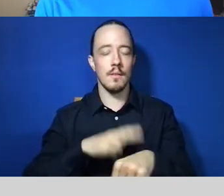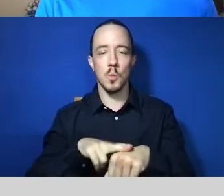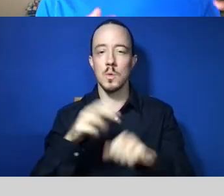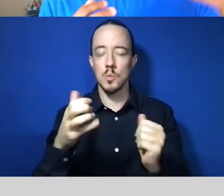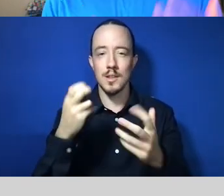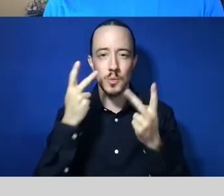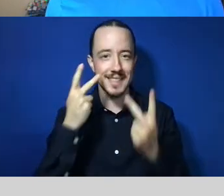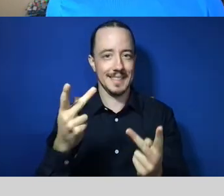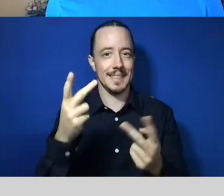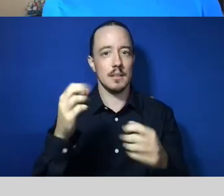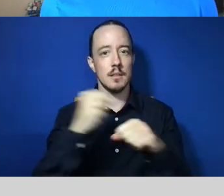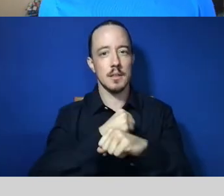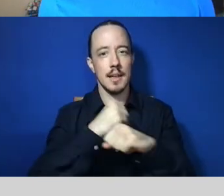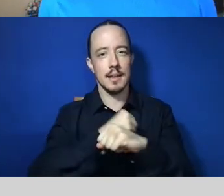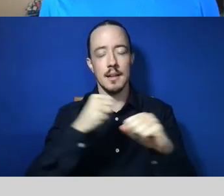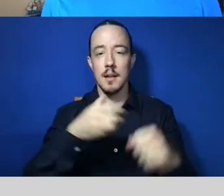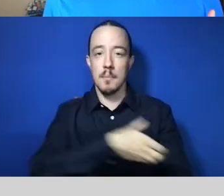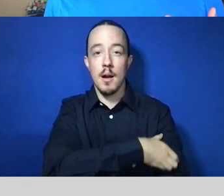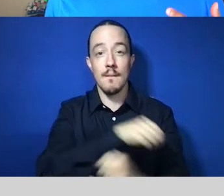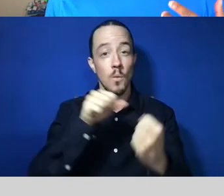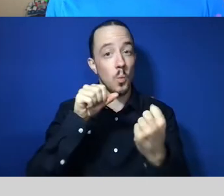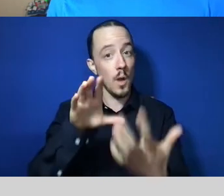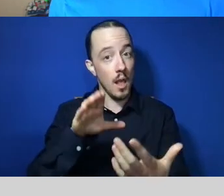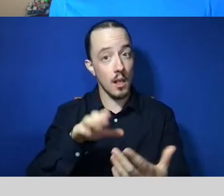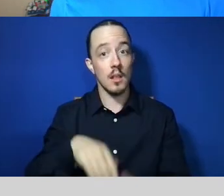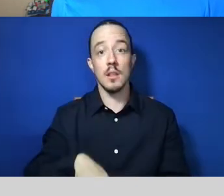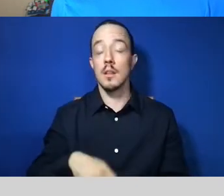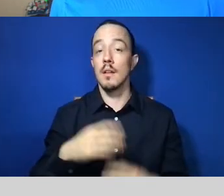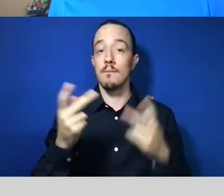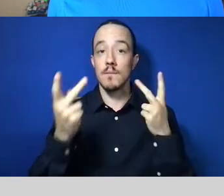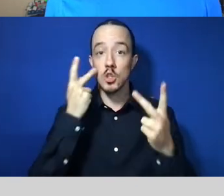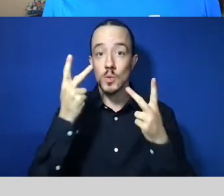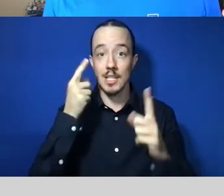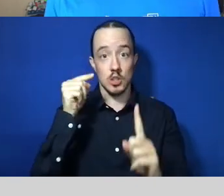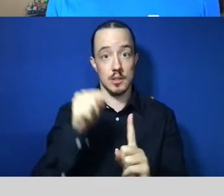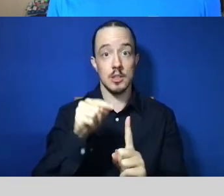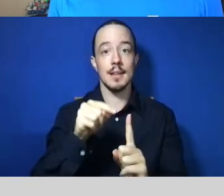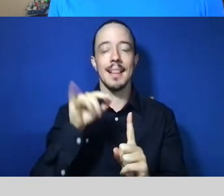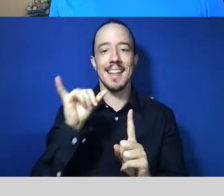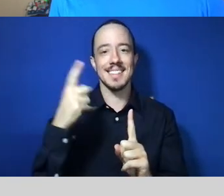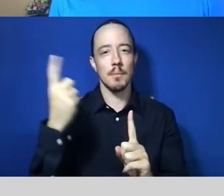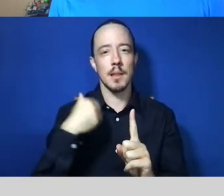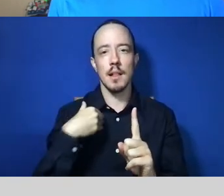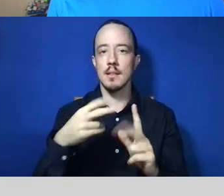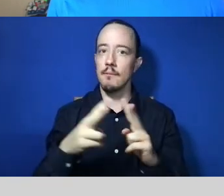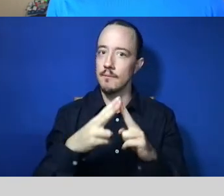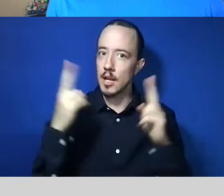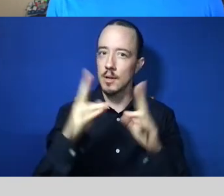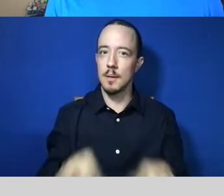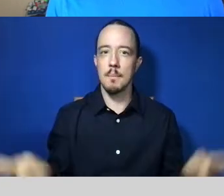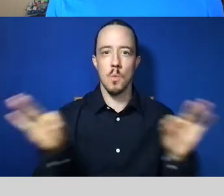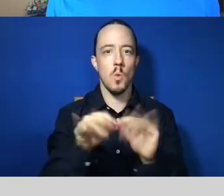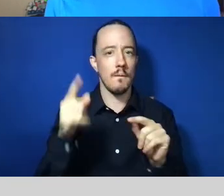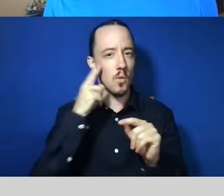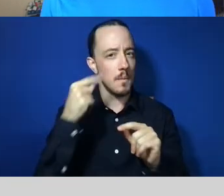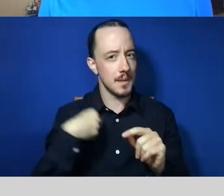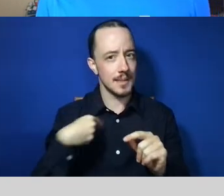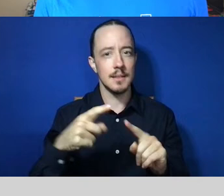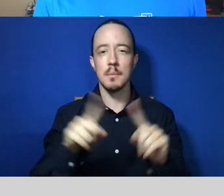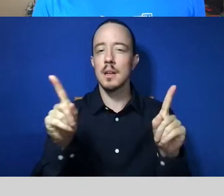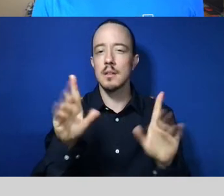want to visualize the data in a powerful way, and in fact, visualization is something that was important